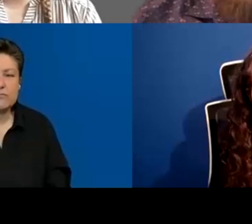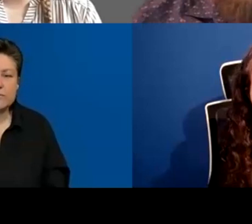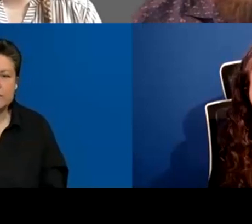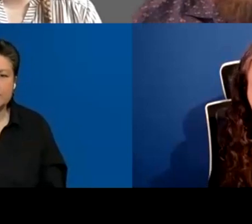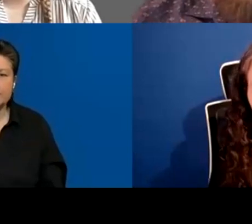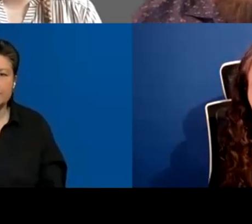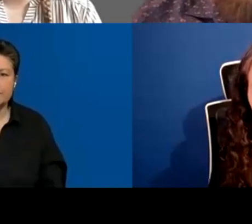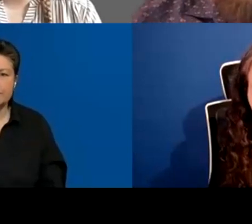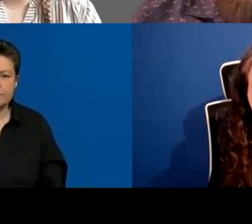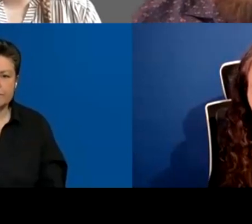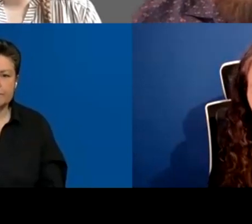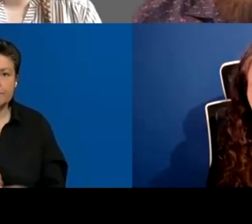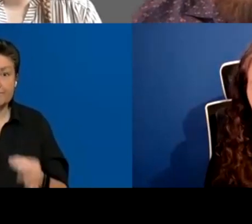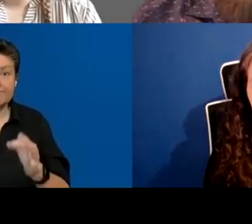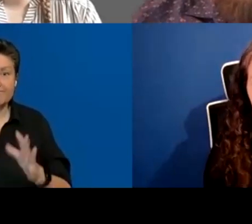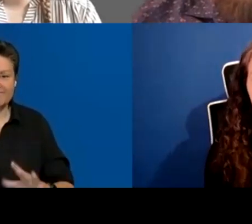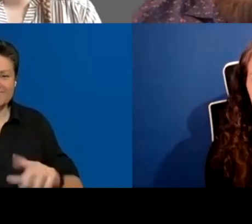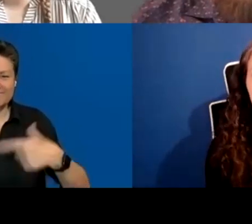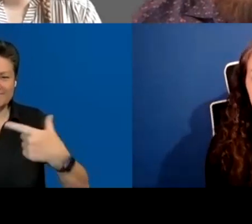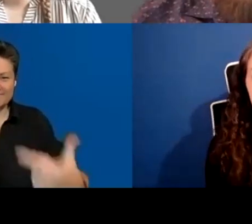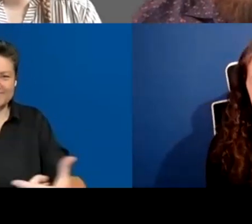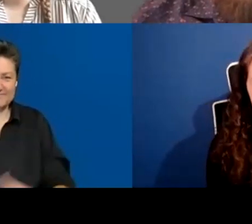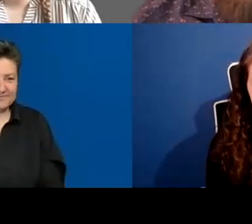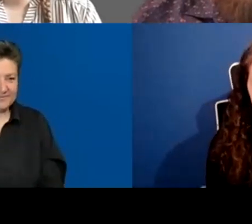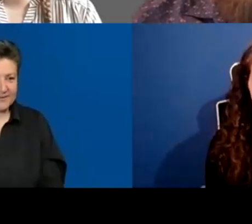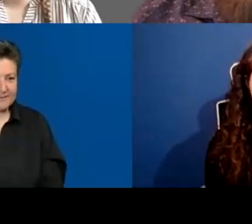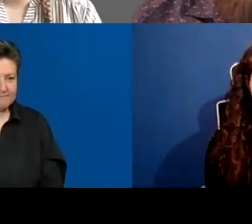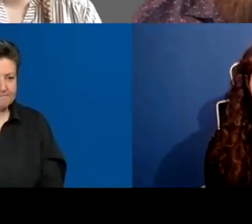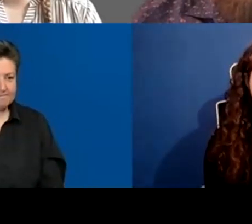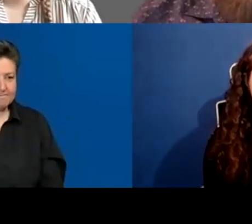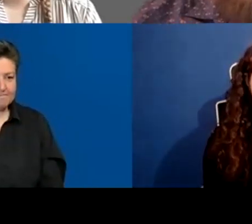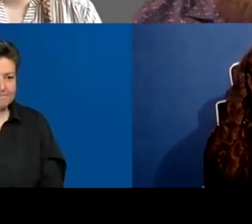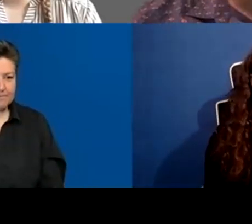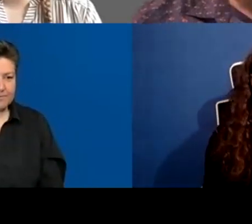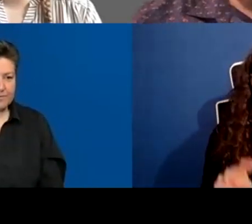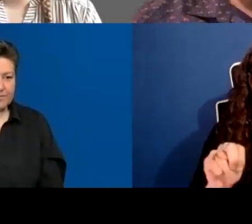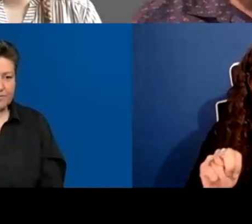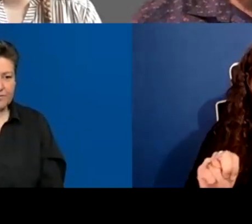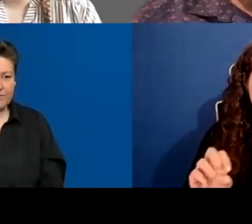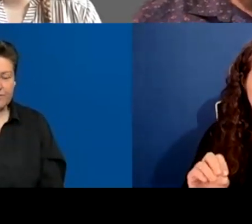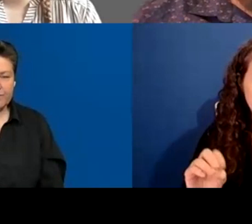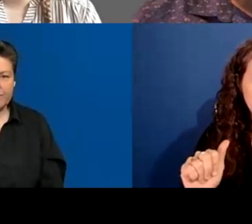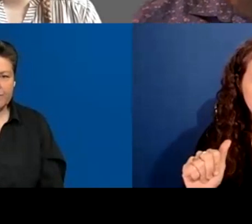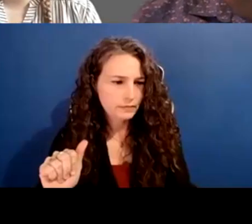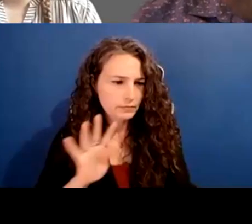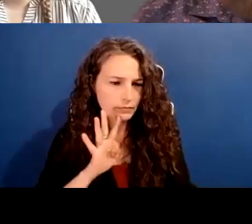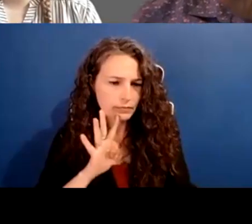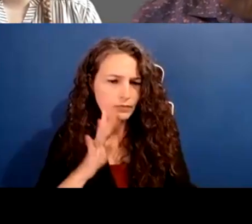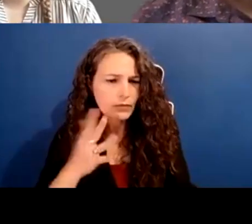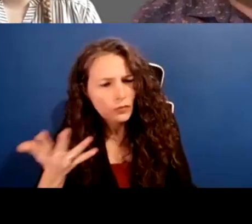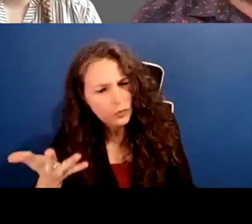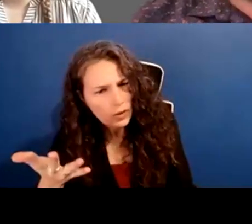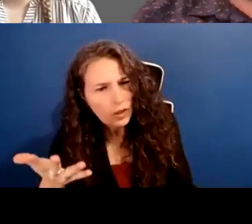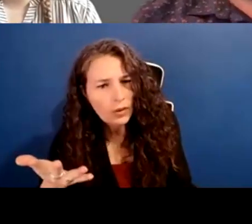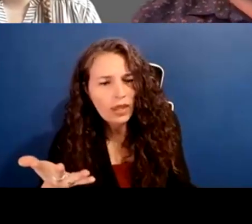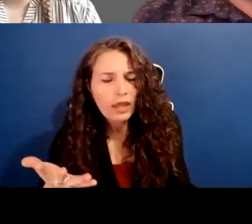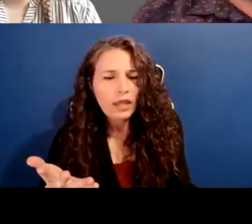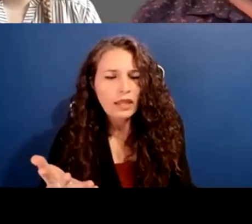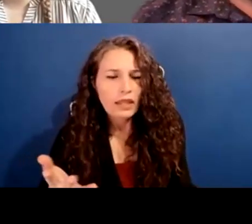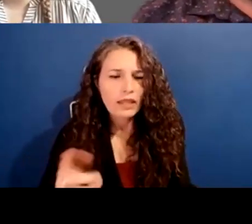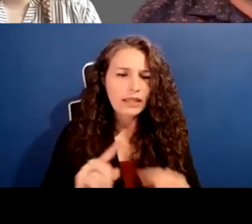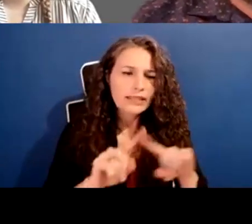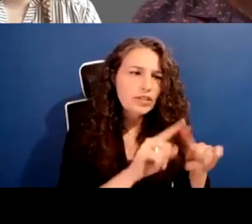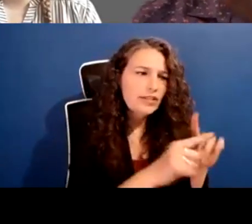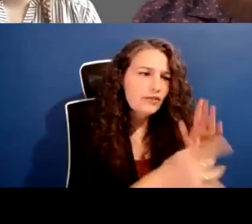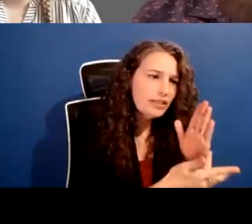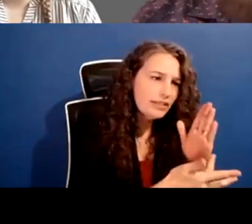I can, I mean, there's different there's different tech for different like aspects of